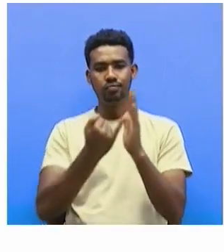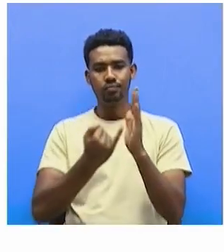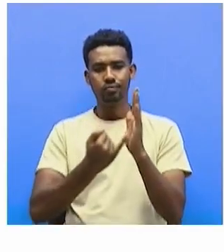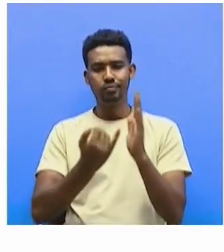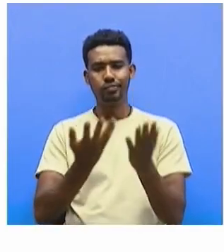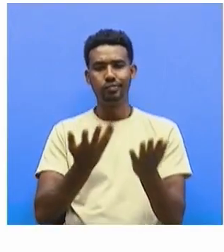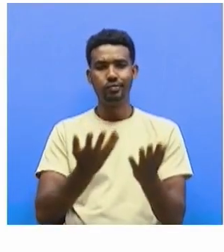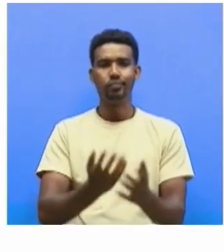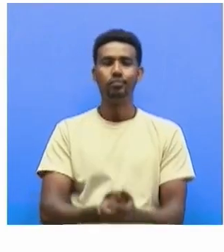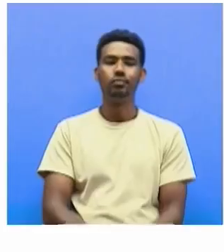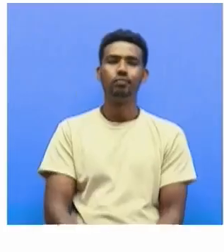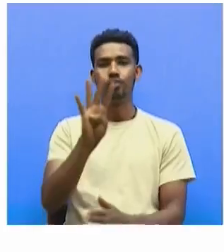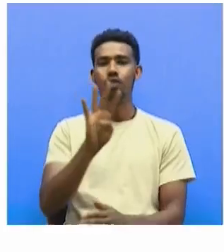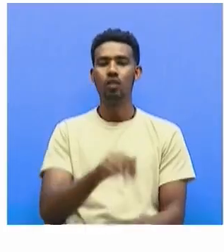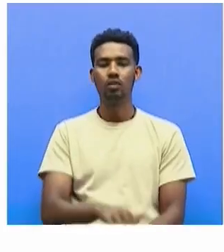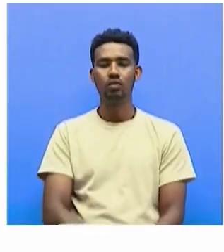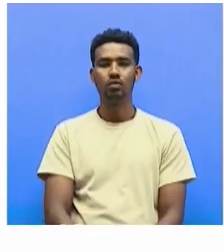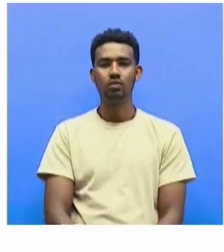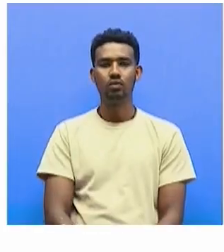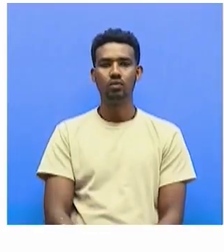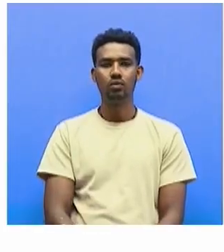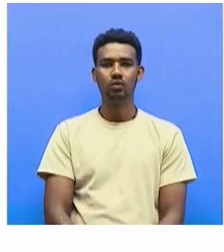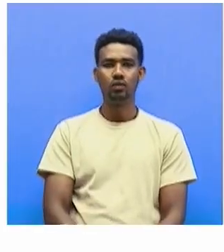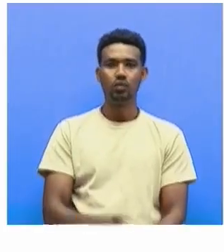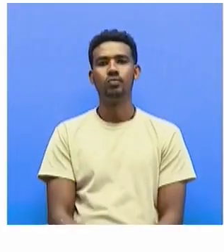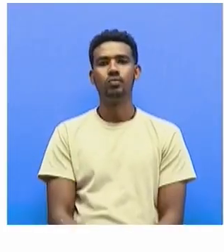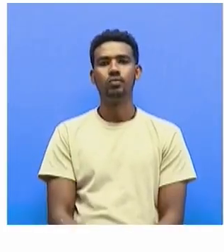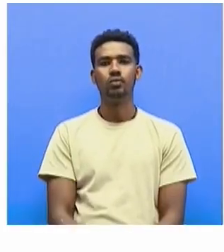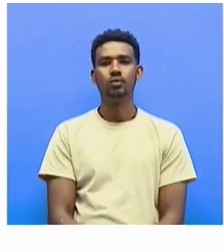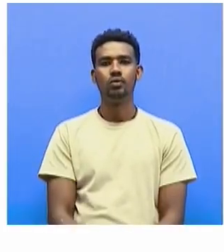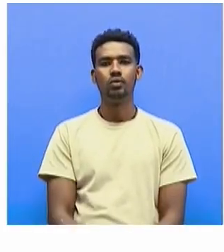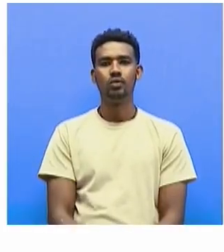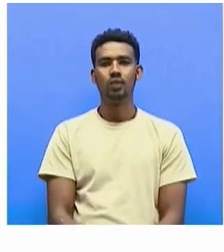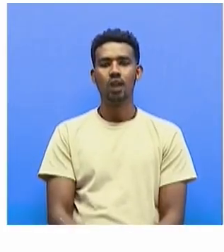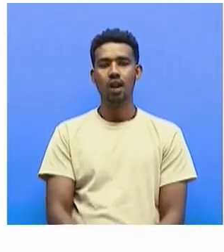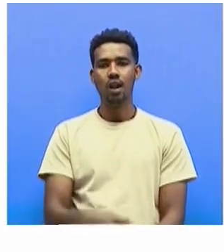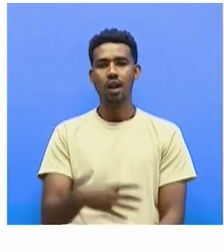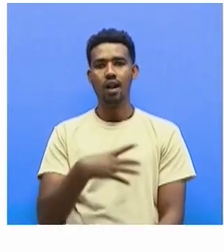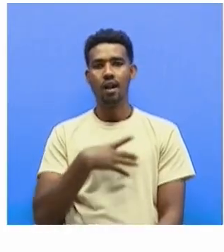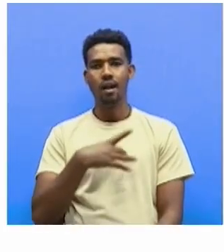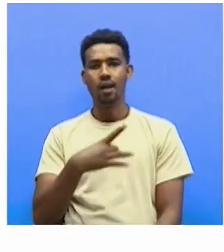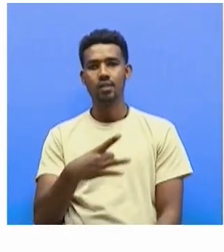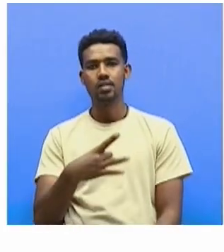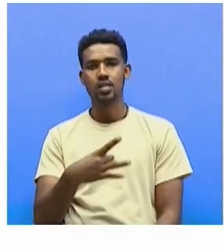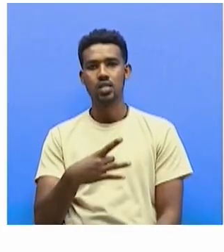And here is 4. Do you like